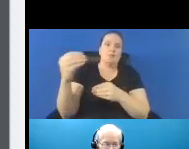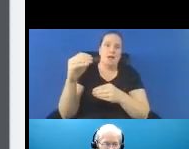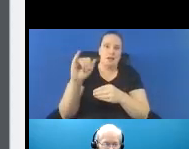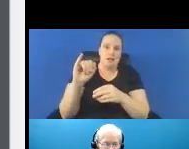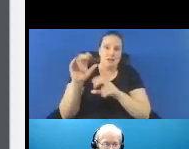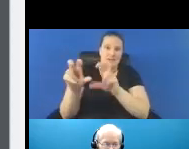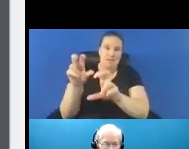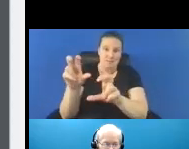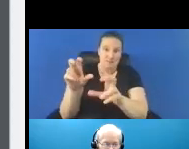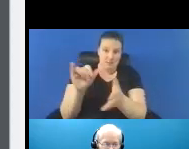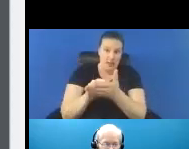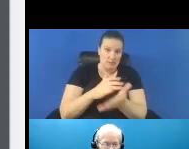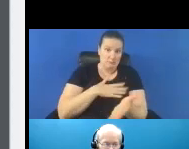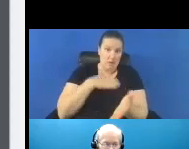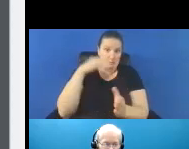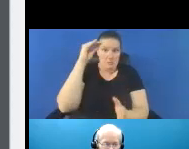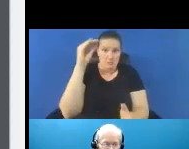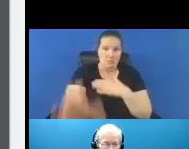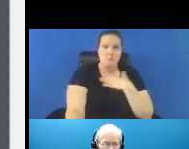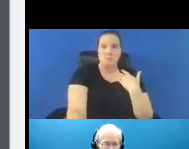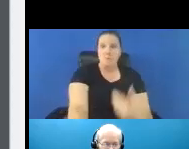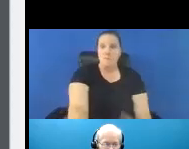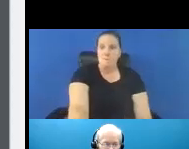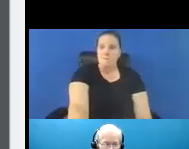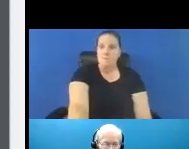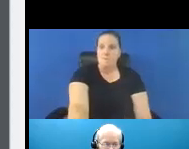That's my take. Okay, thank you, Phil.